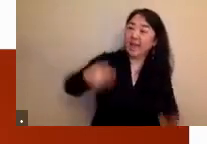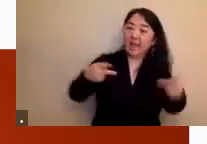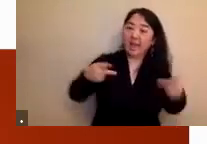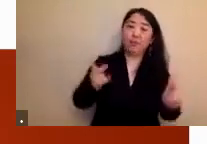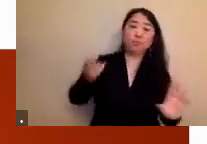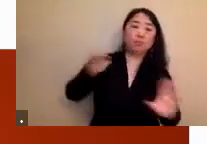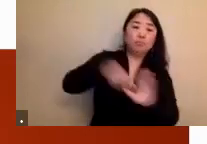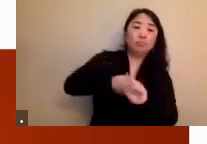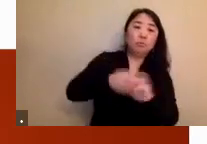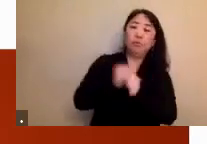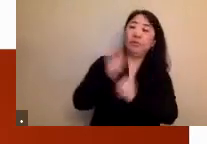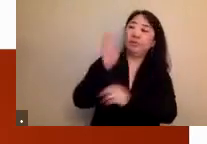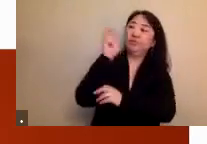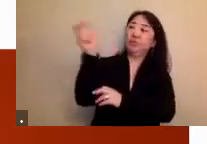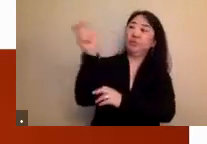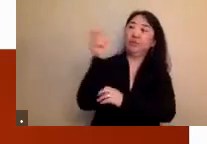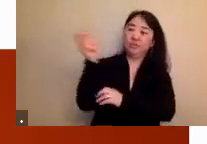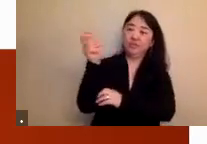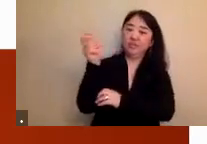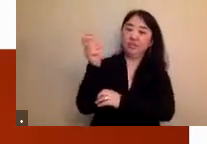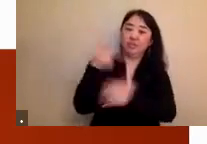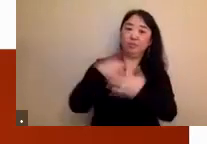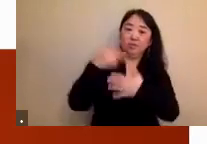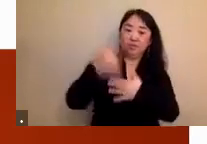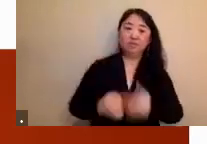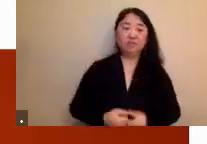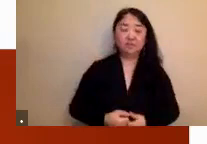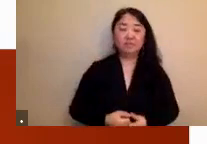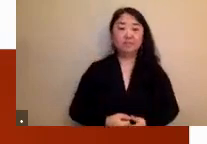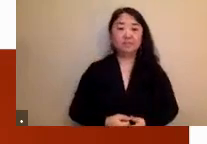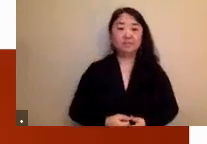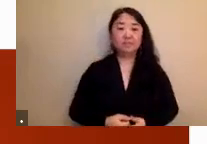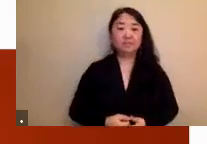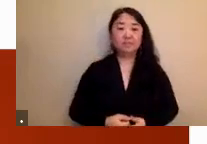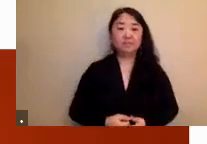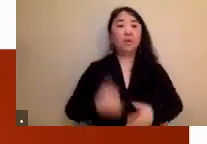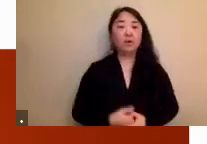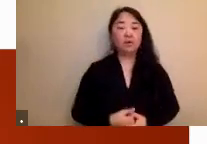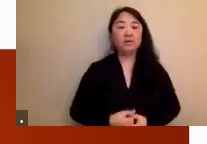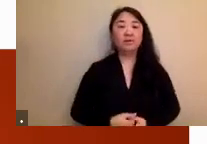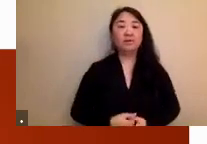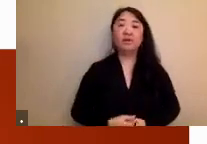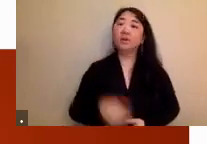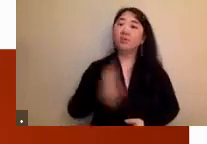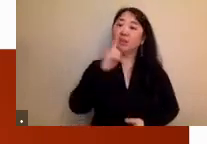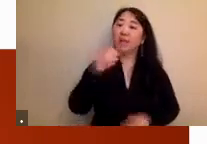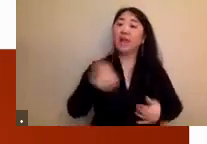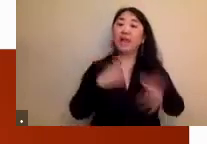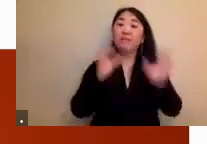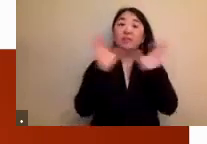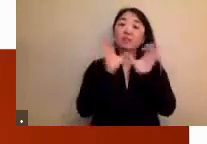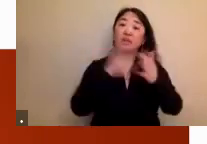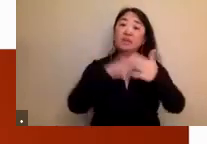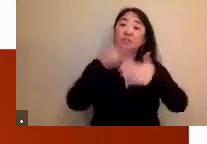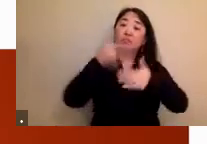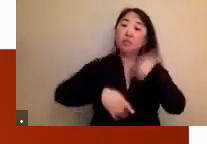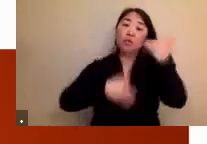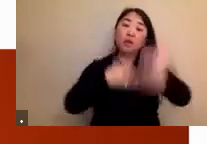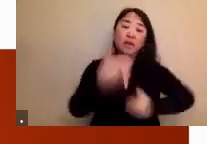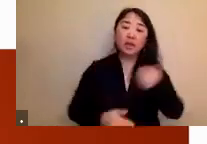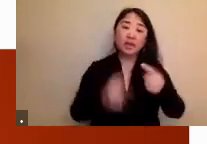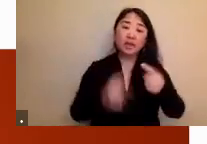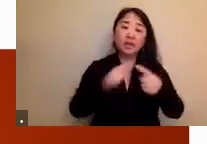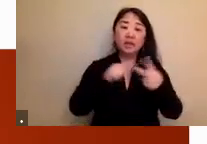in transportation projects before. So there's a certification program. There's also